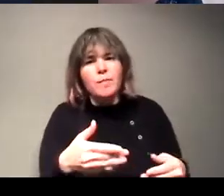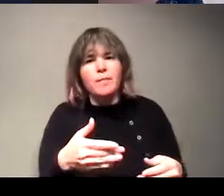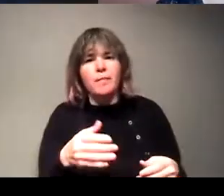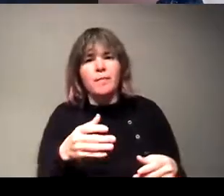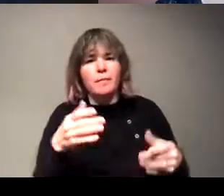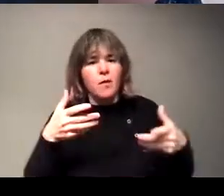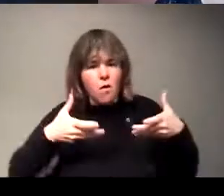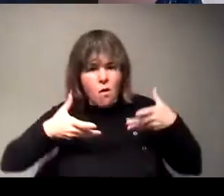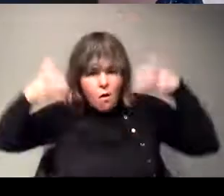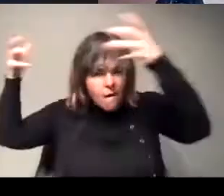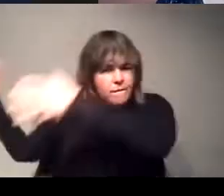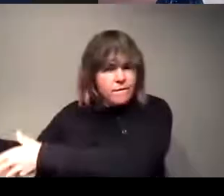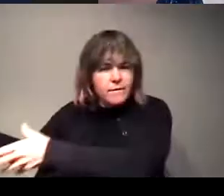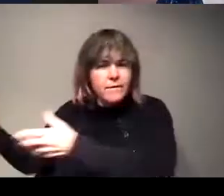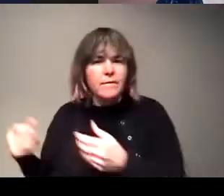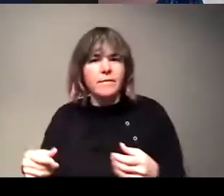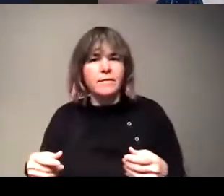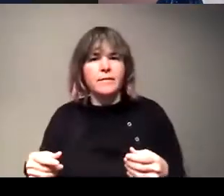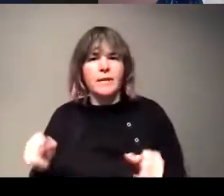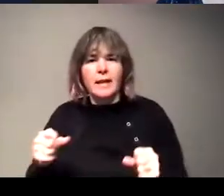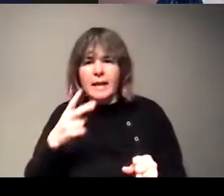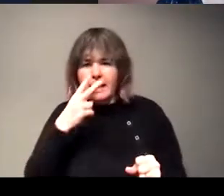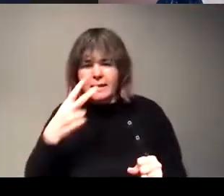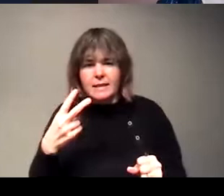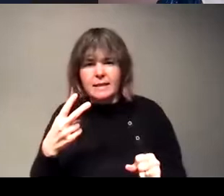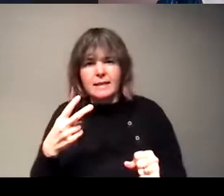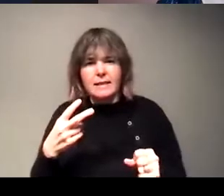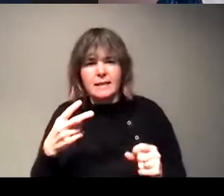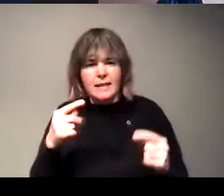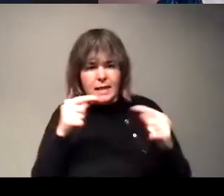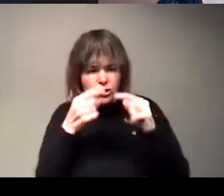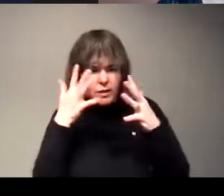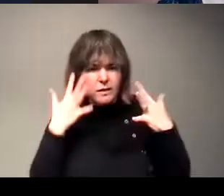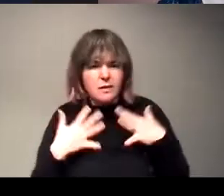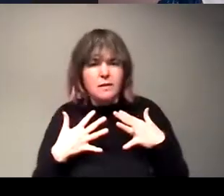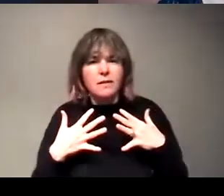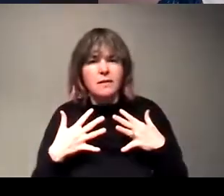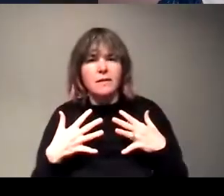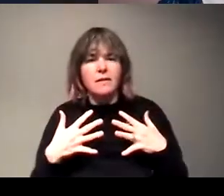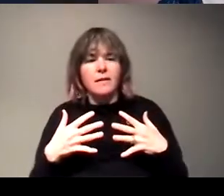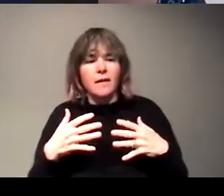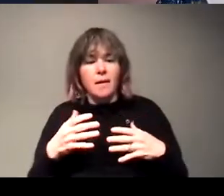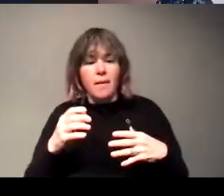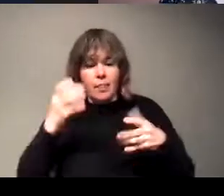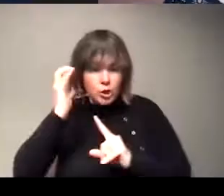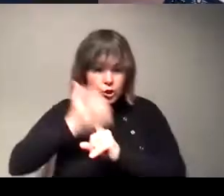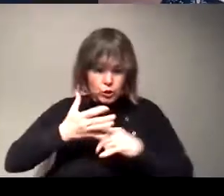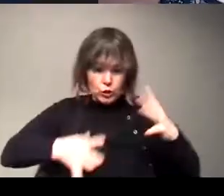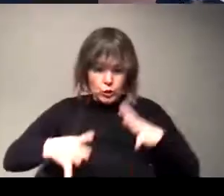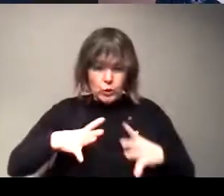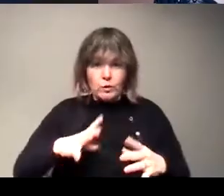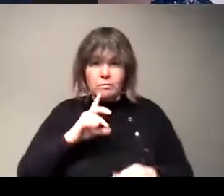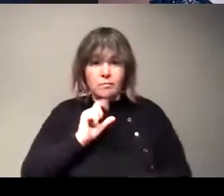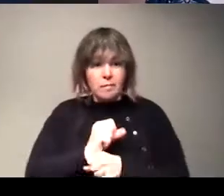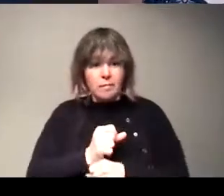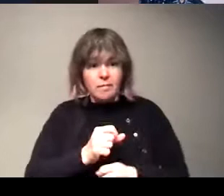or anything. And, you know, kind of see some of his injuries and things. I don't know if the suit is actually, you know,